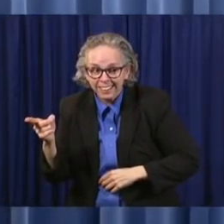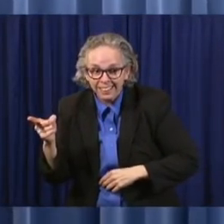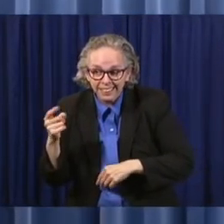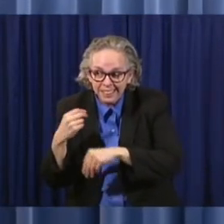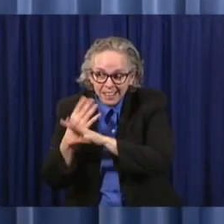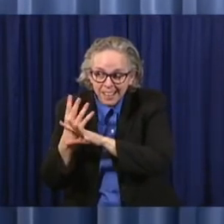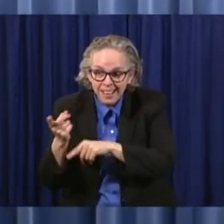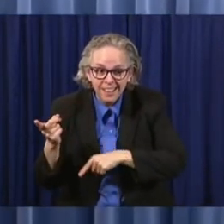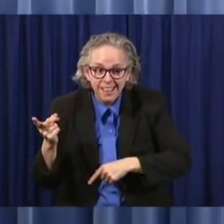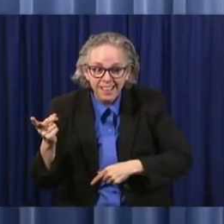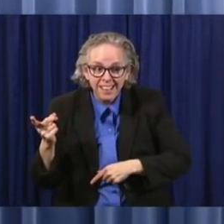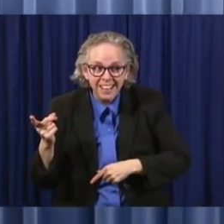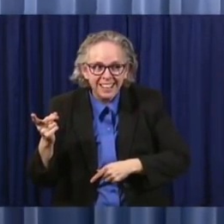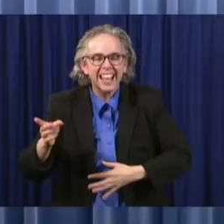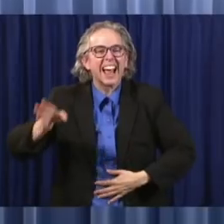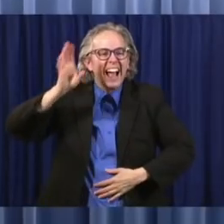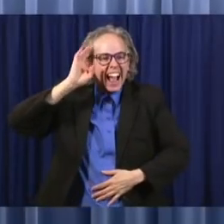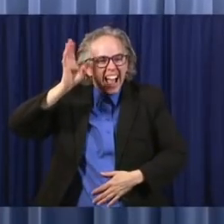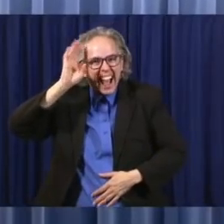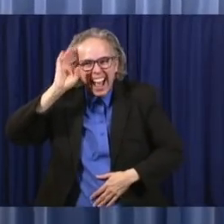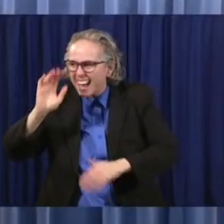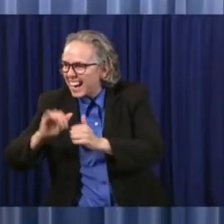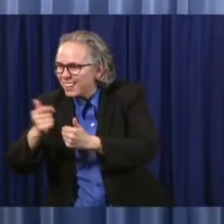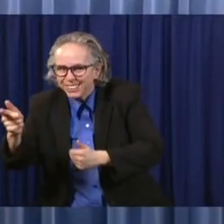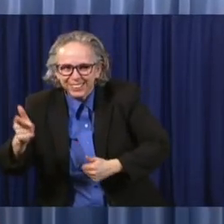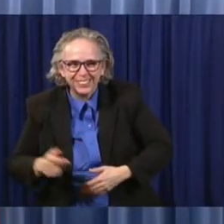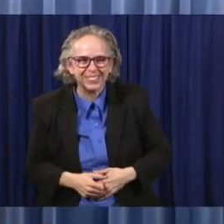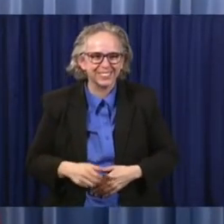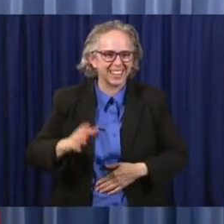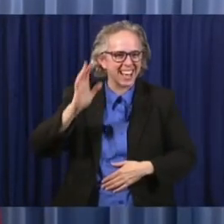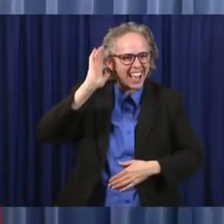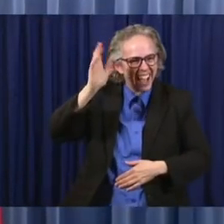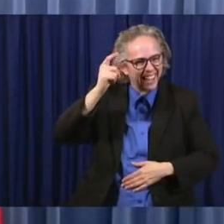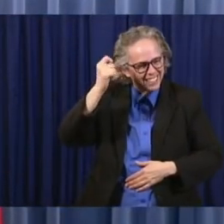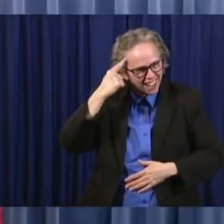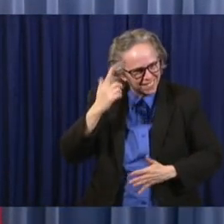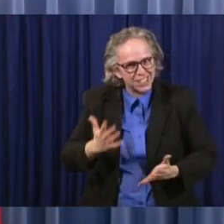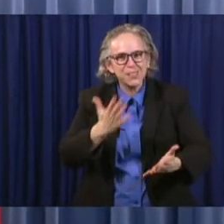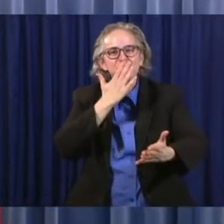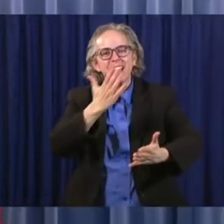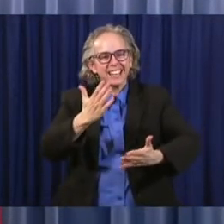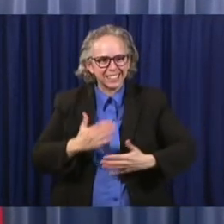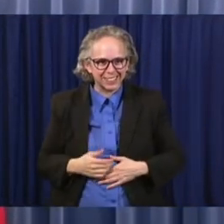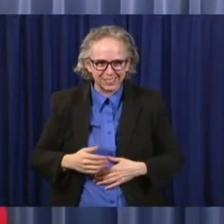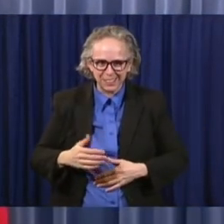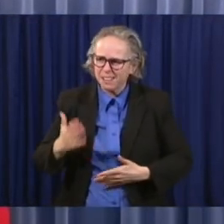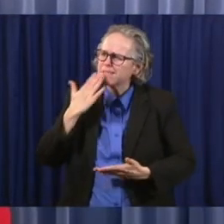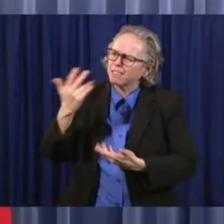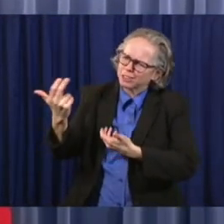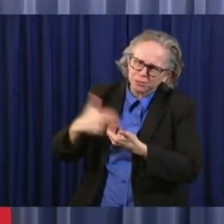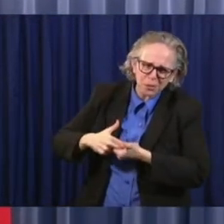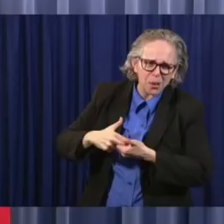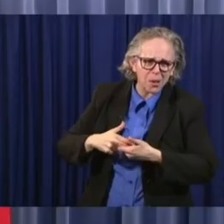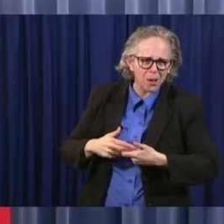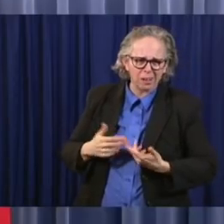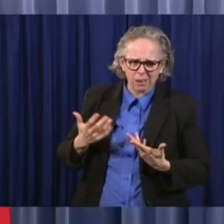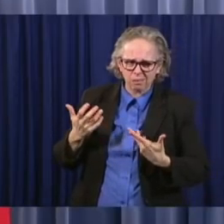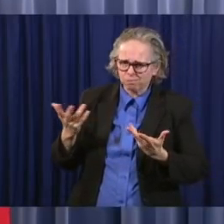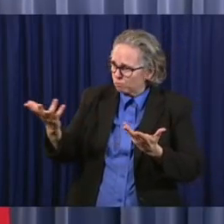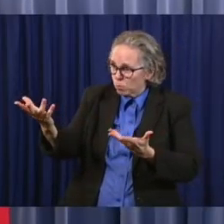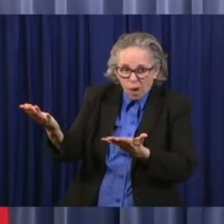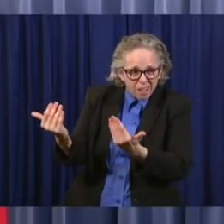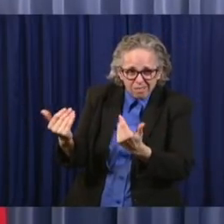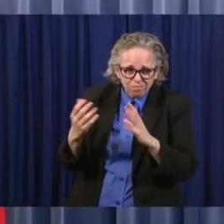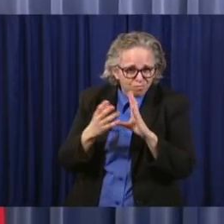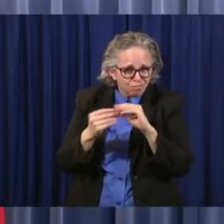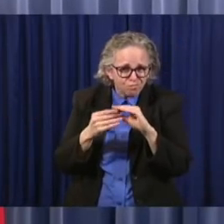How you doing? Hi, fine, Governor. Thank you. Thanks for joining us. You want to tell us a little bit about your group